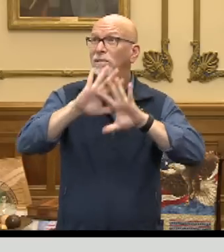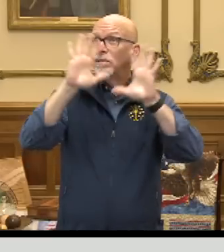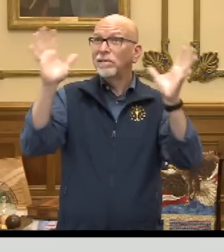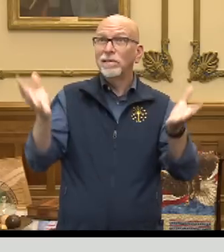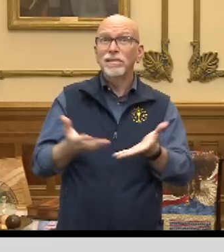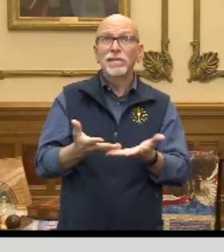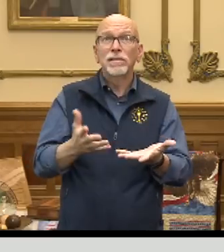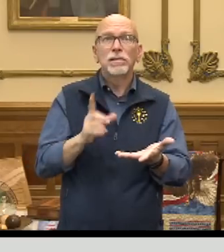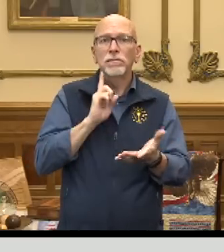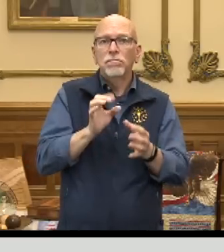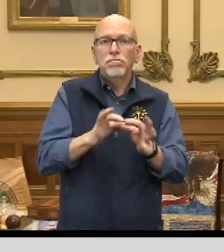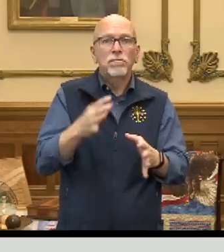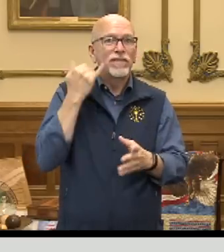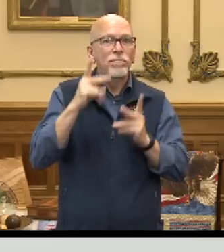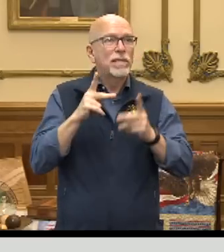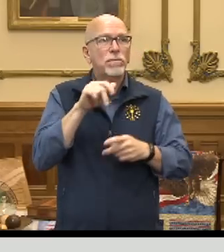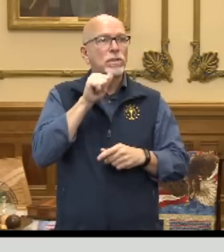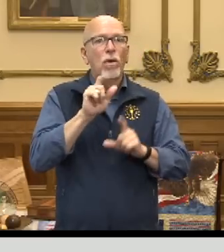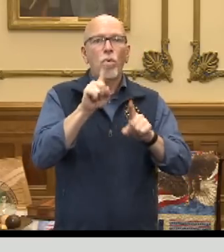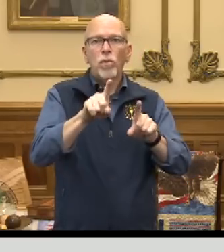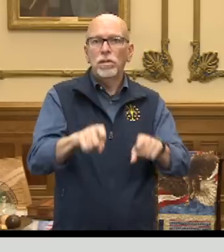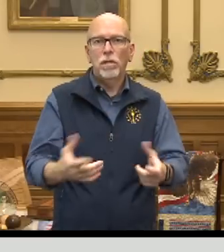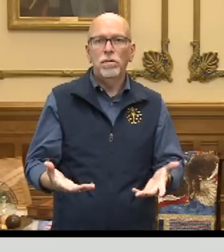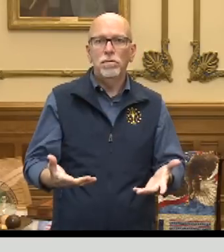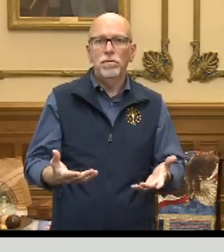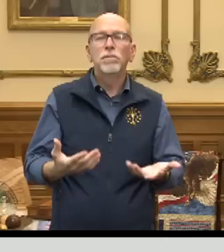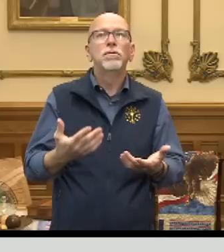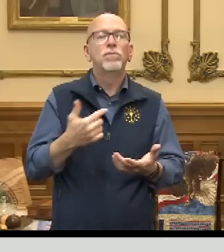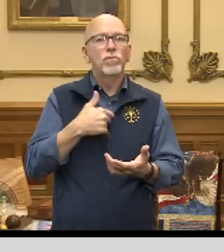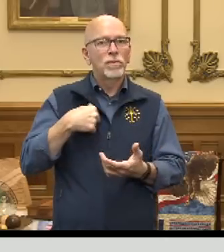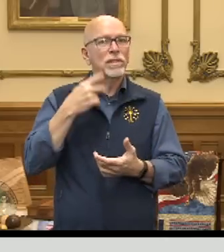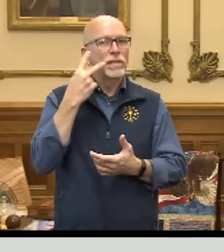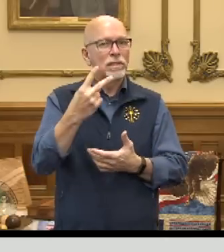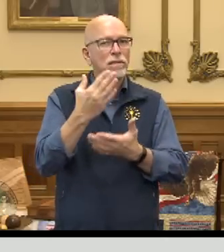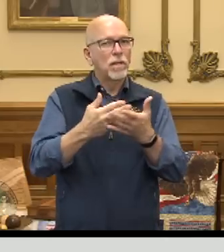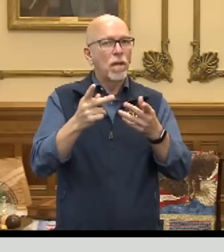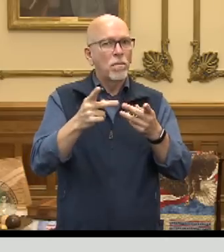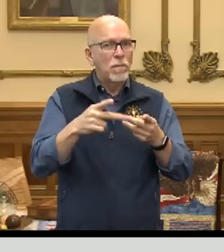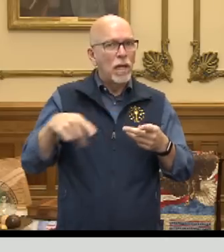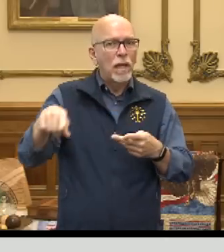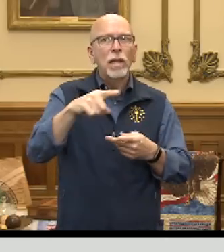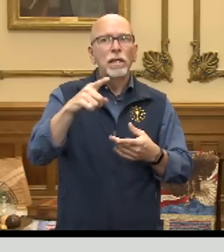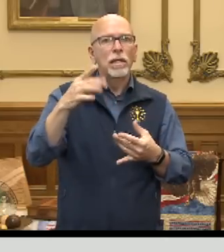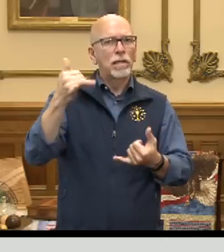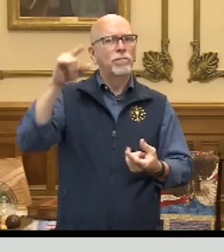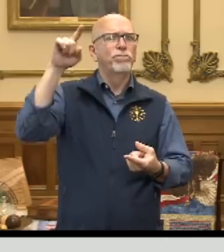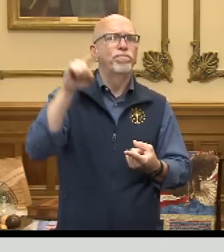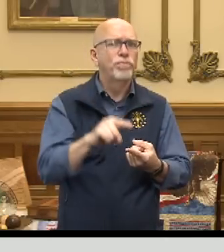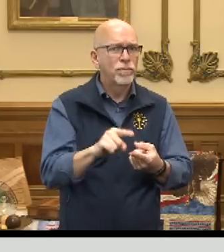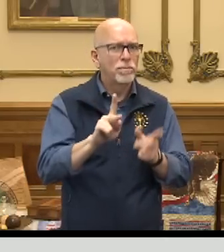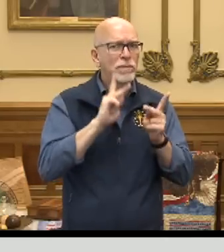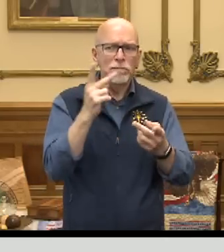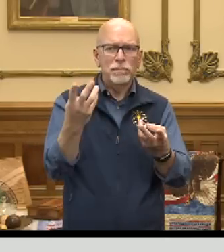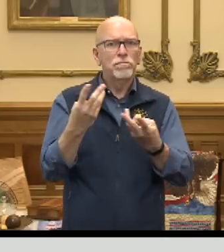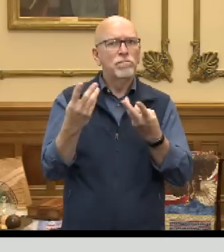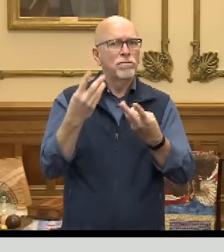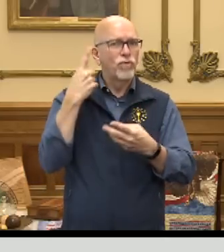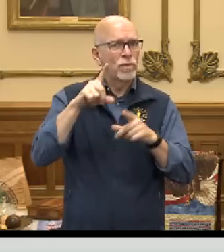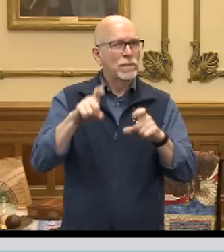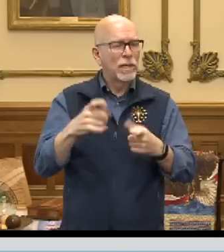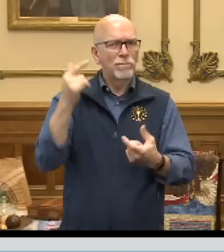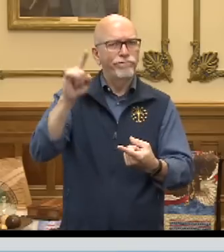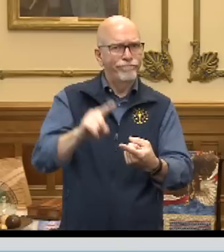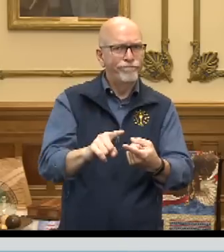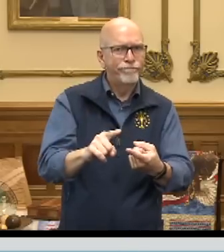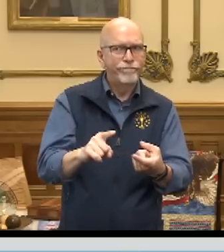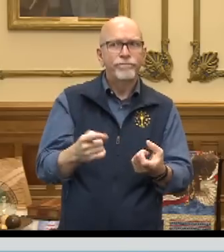do any good if people aren't willing to get tested. We've seen some of our sites experience significant drop-offs in testing, and the number of